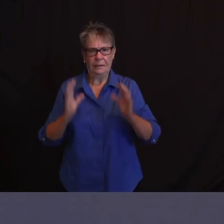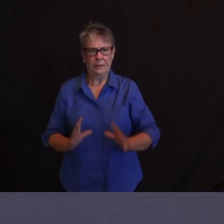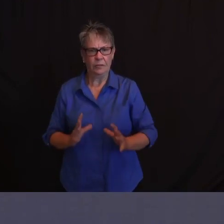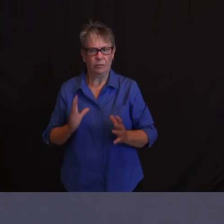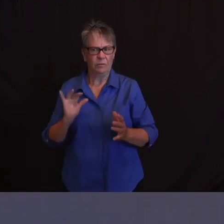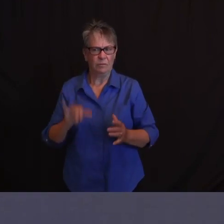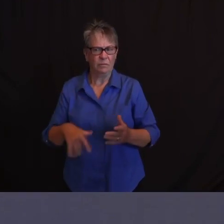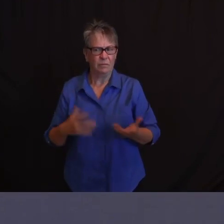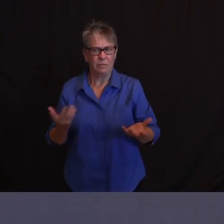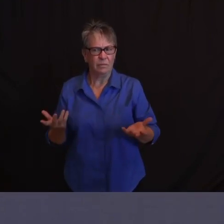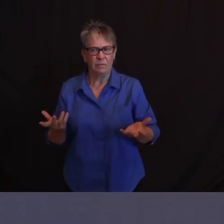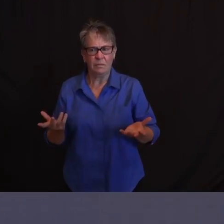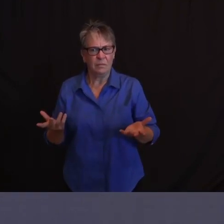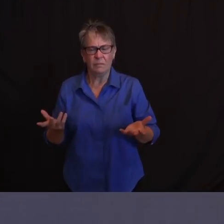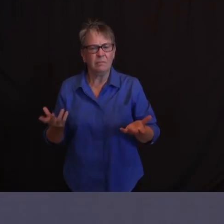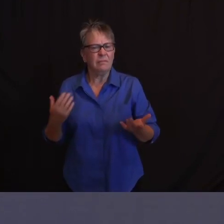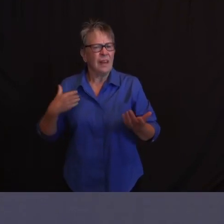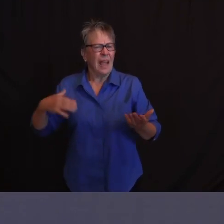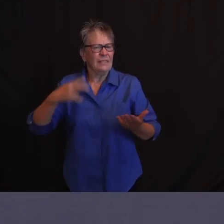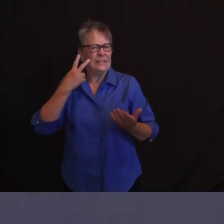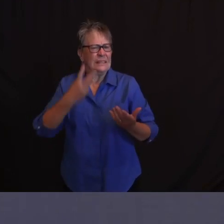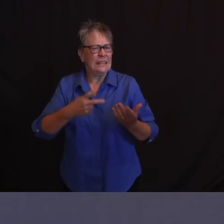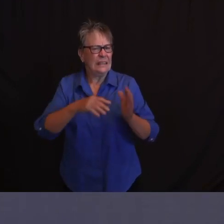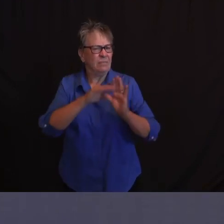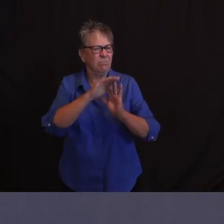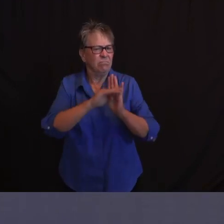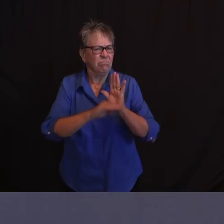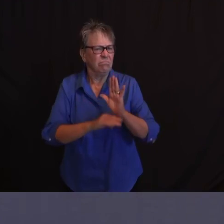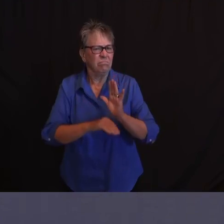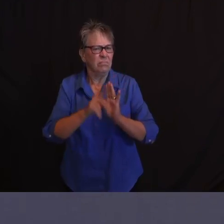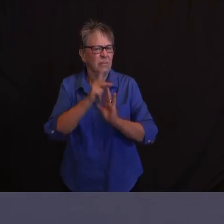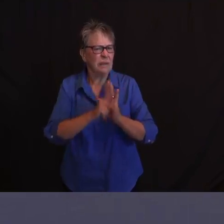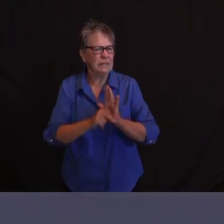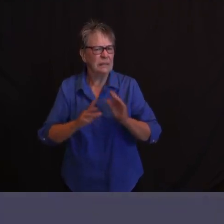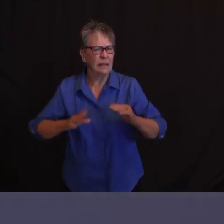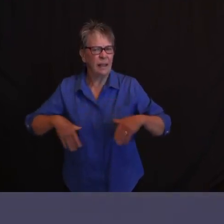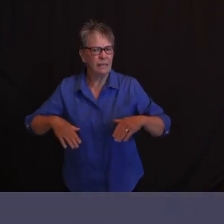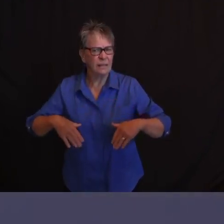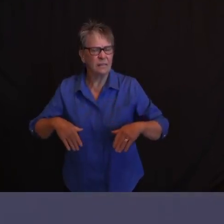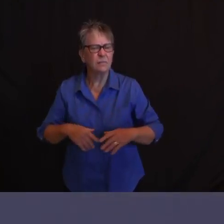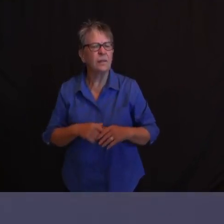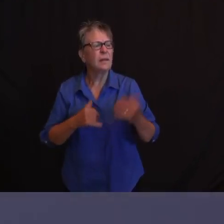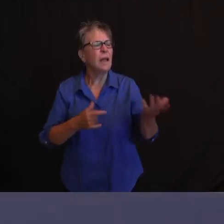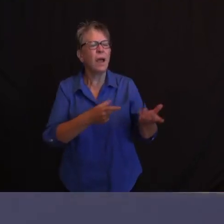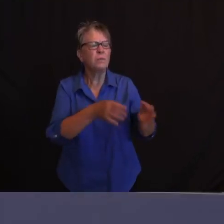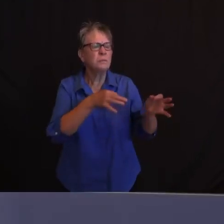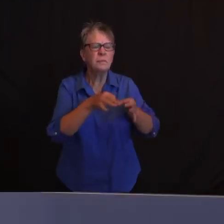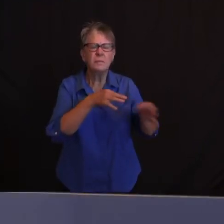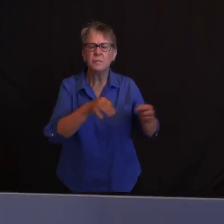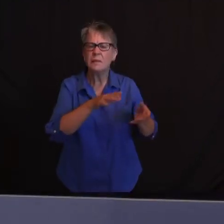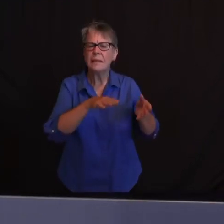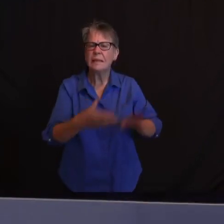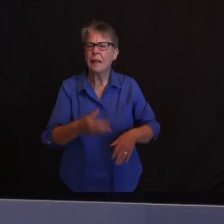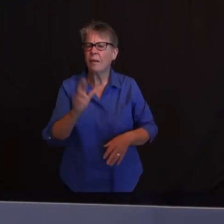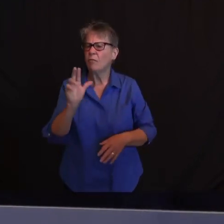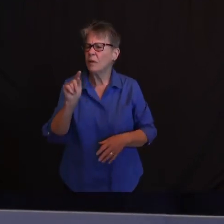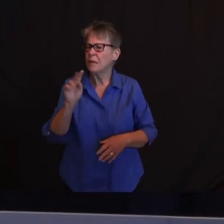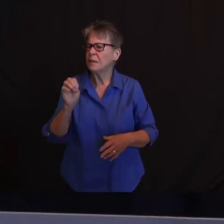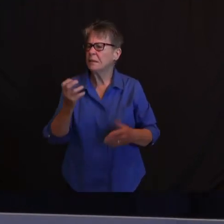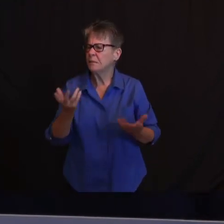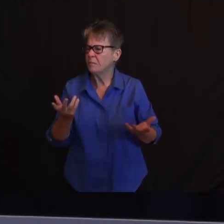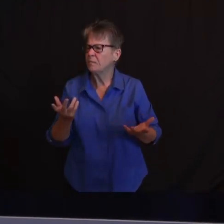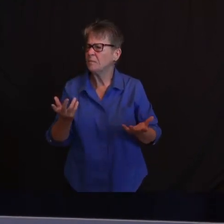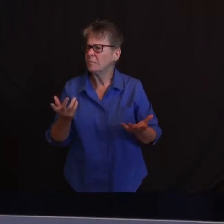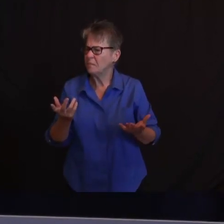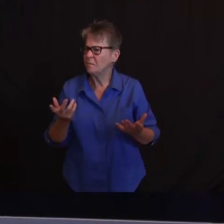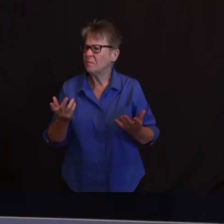the if you wouldn't mind, on the death rate. And I'm going to ask Ed to jump in here as well. He looks at this daily,